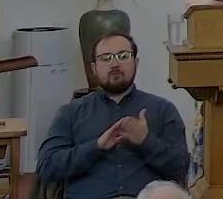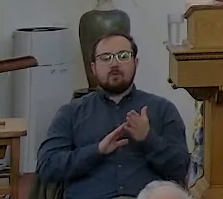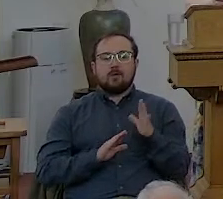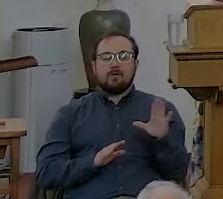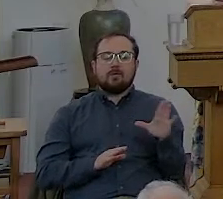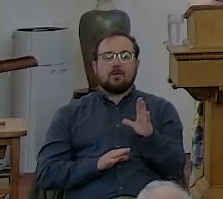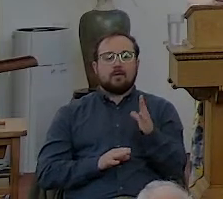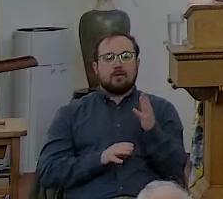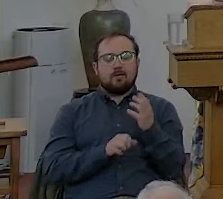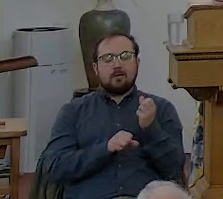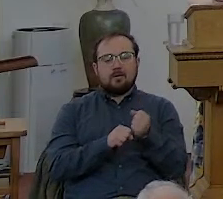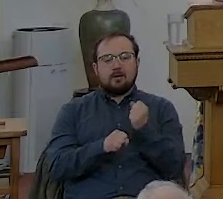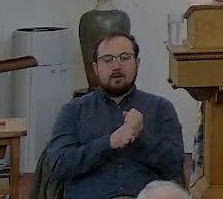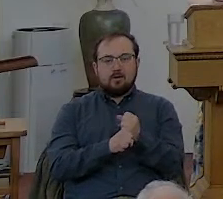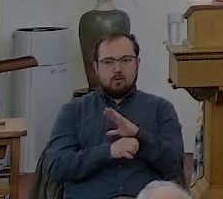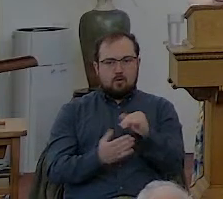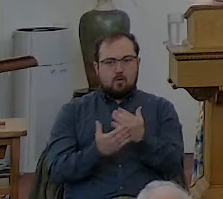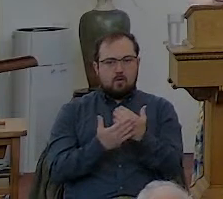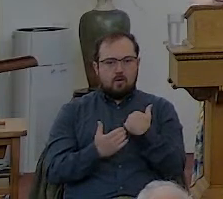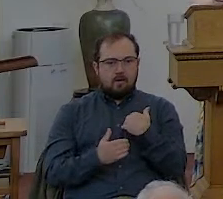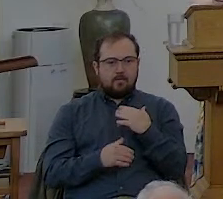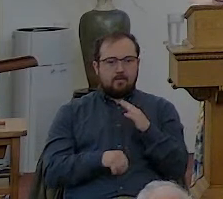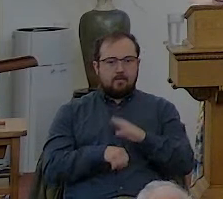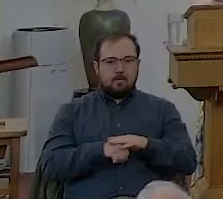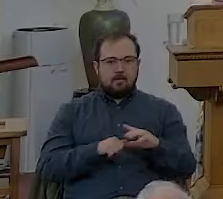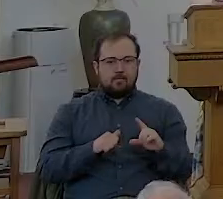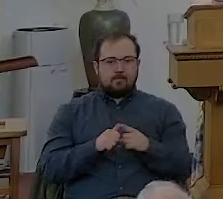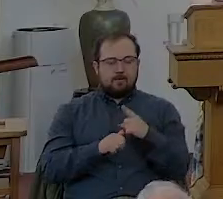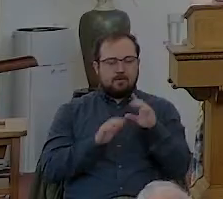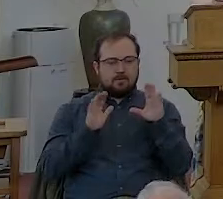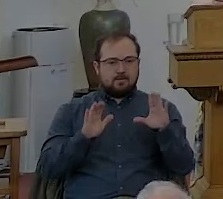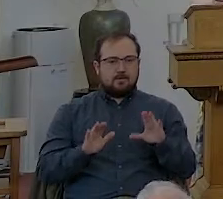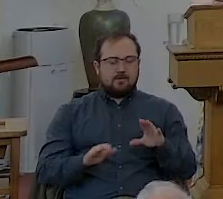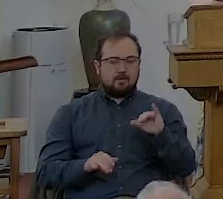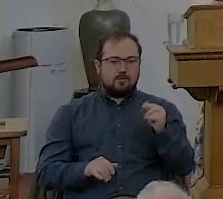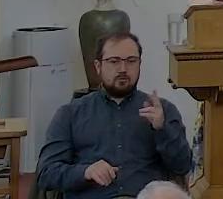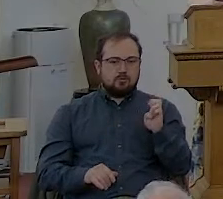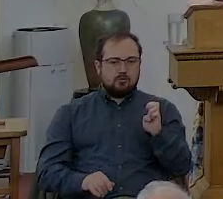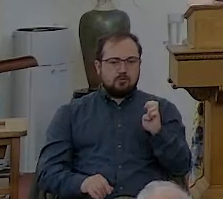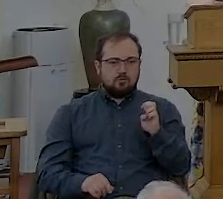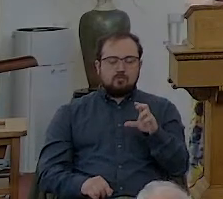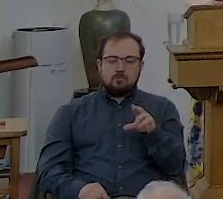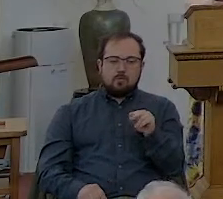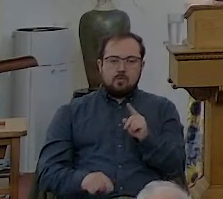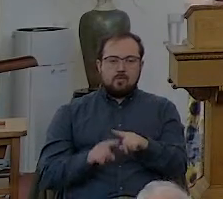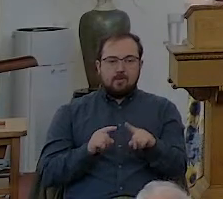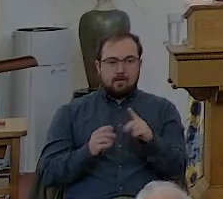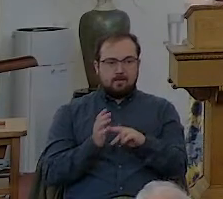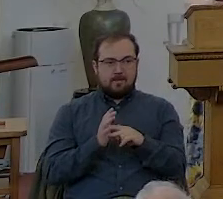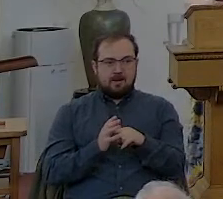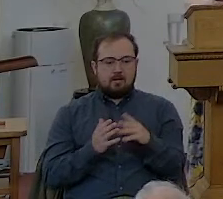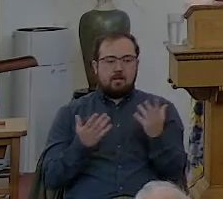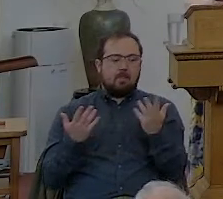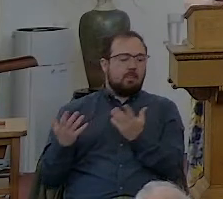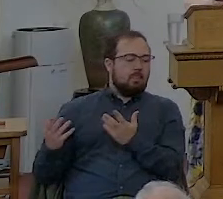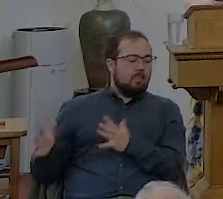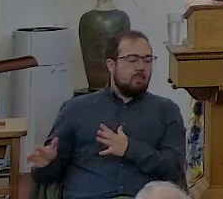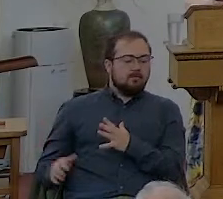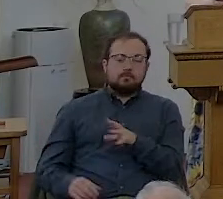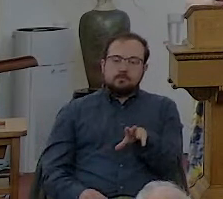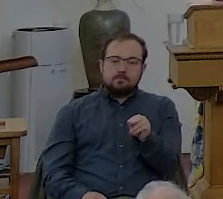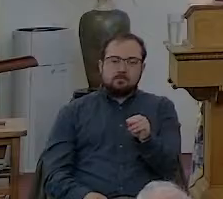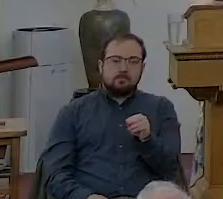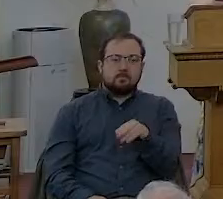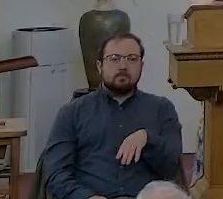all congregations have it on the first Sunday in June, but it doesn't mean they don't do it. Many, if